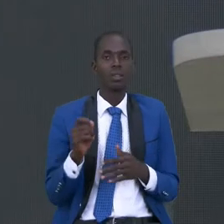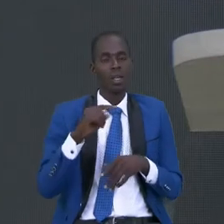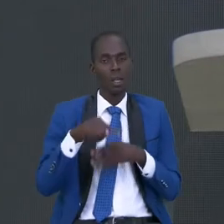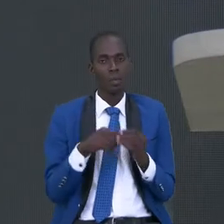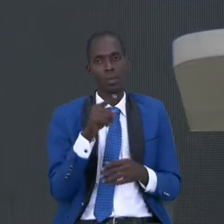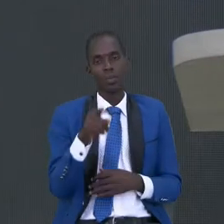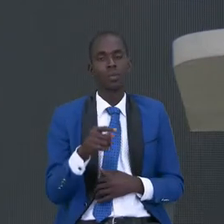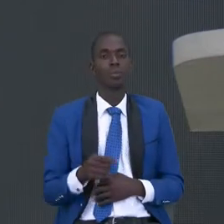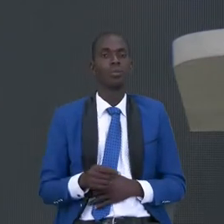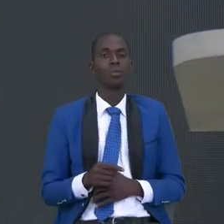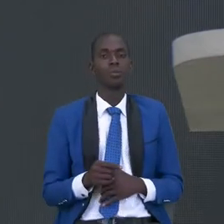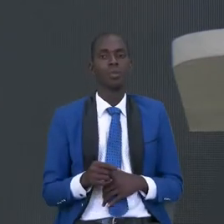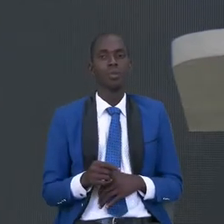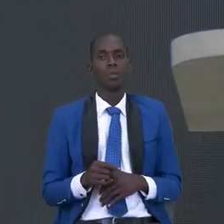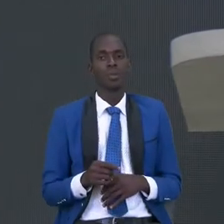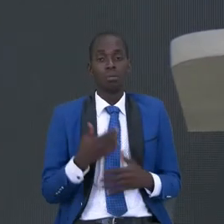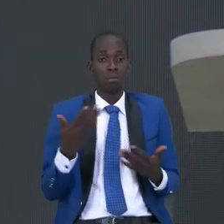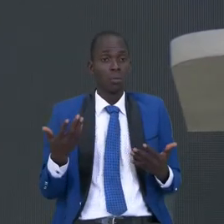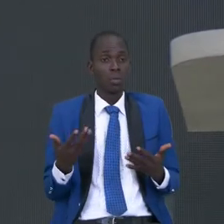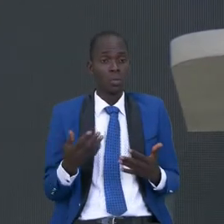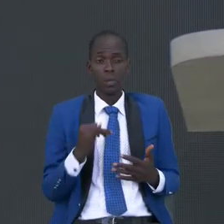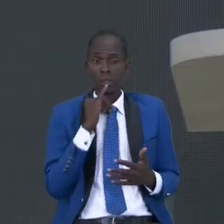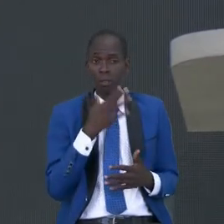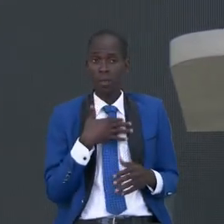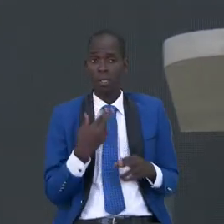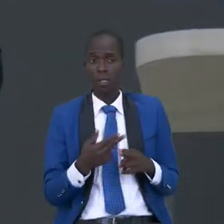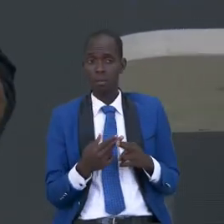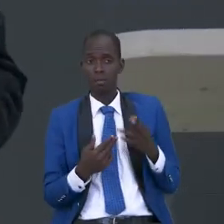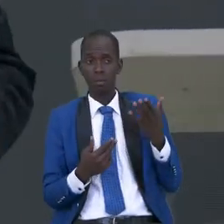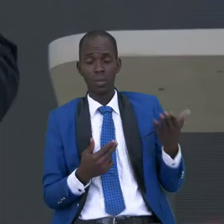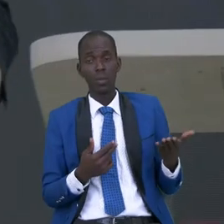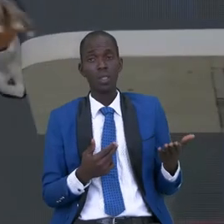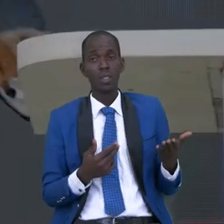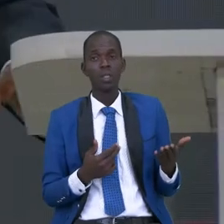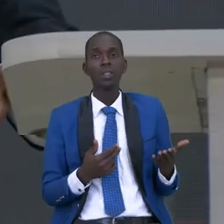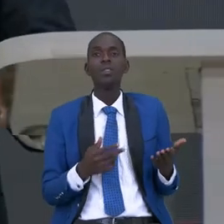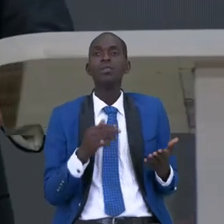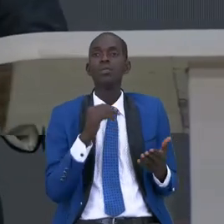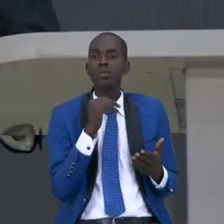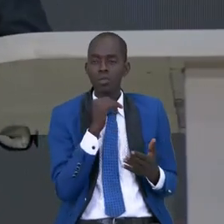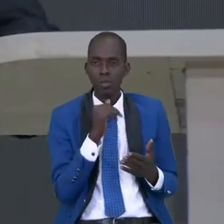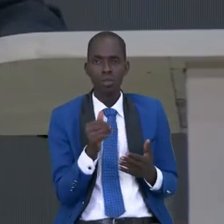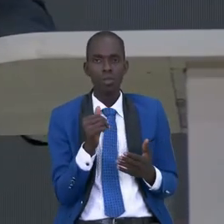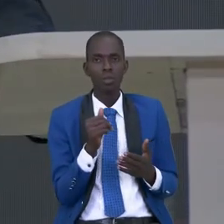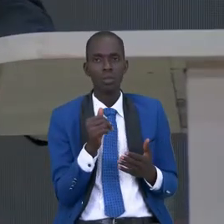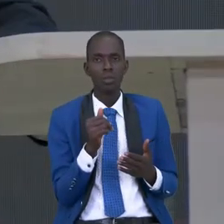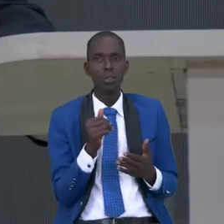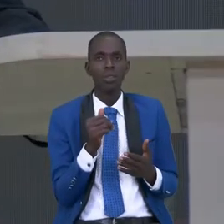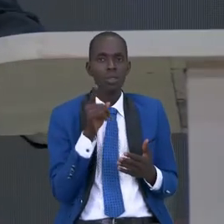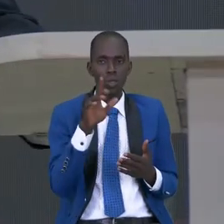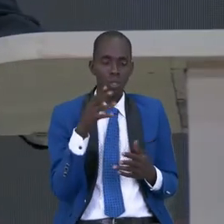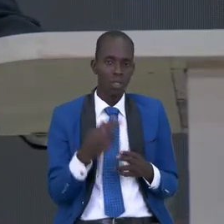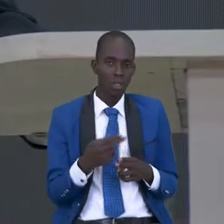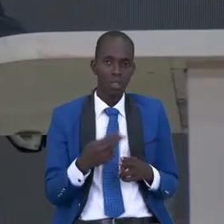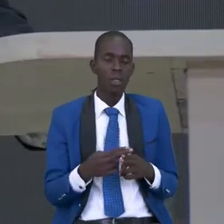concerning you. Oh, you say, is my name there? Not your literal name, your name as a